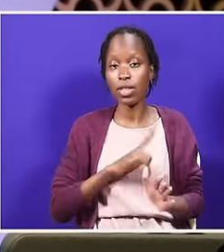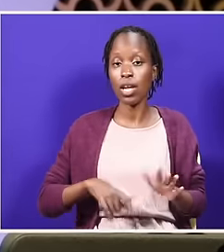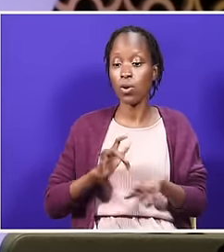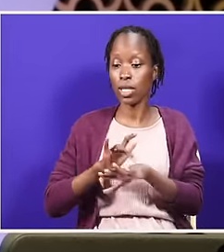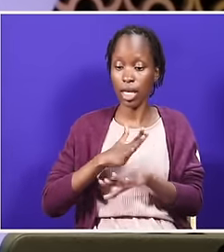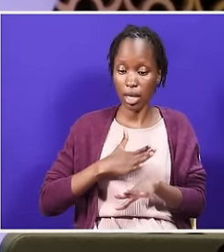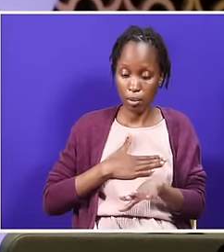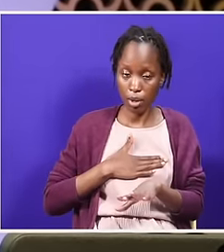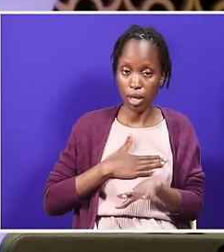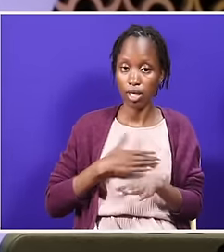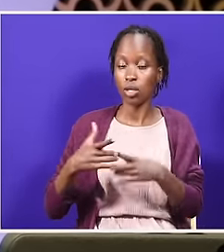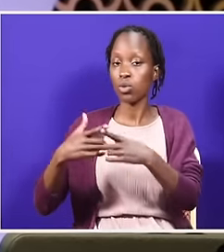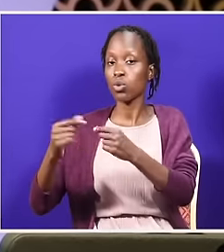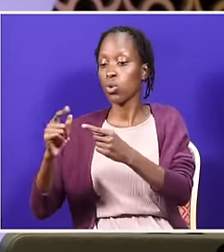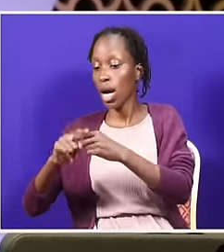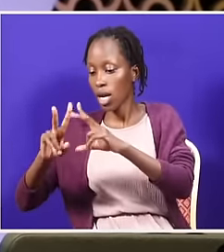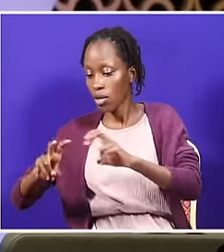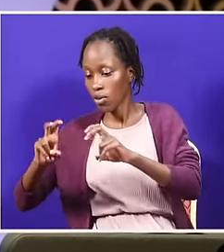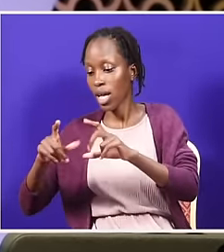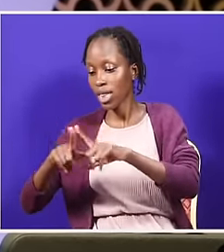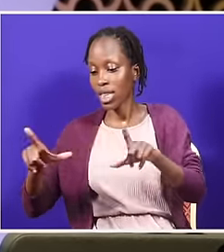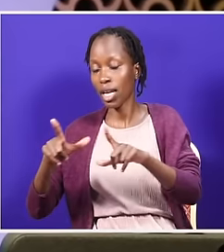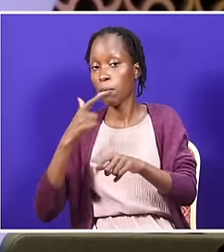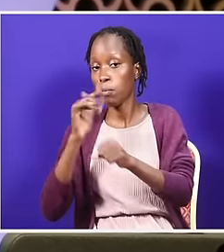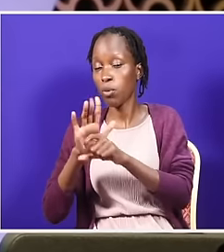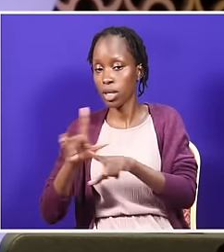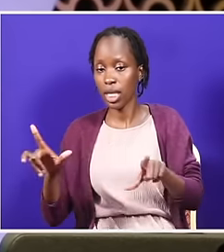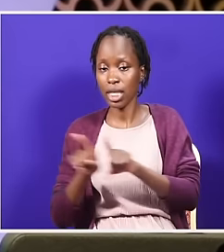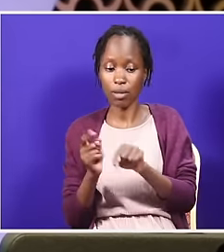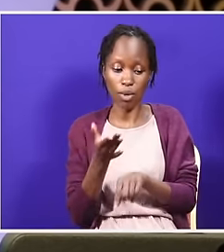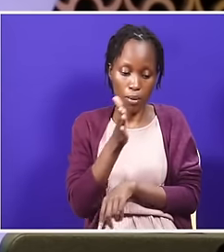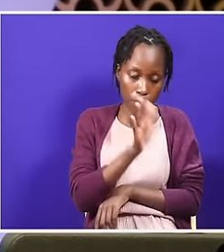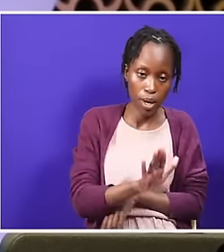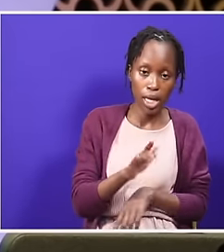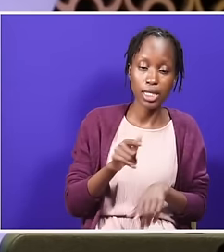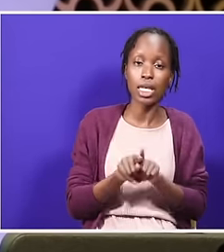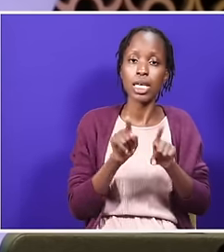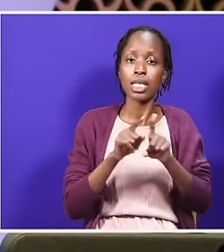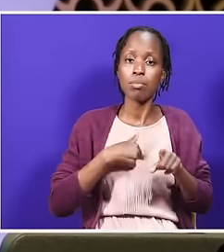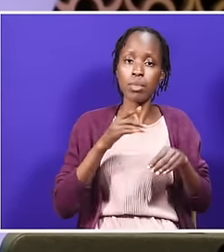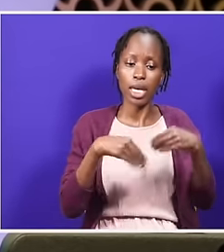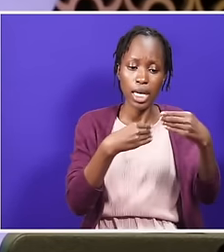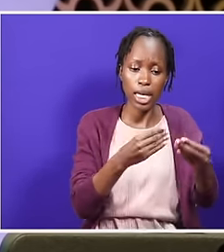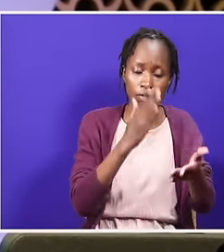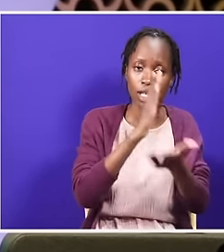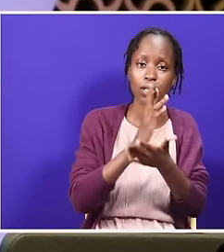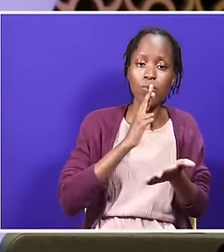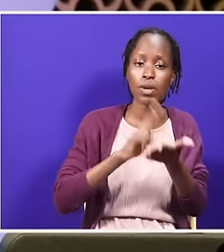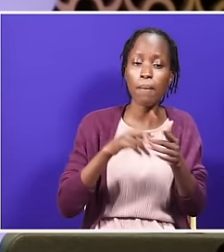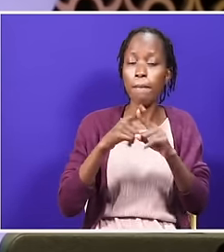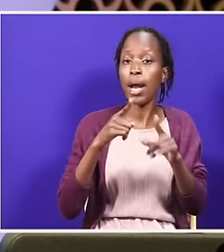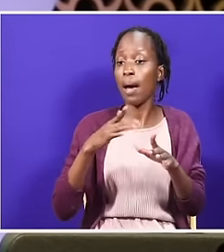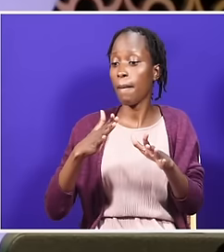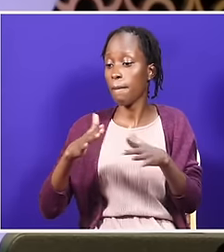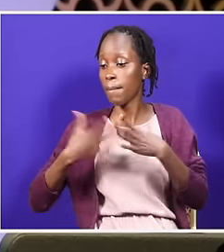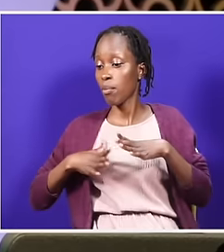Lord, sent me from Kadesh Barnea to explore the land of Canaan. I returned. I gave an honest report, but my